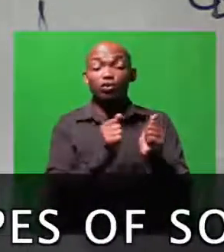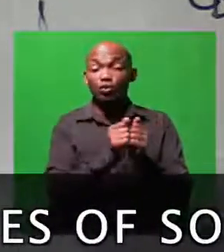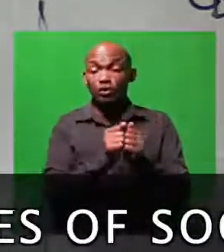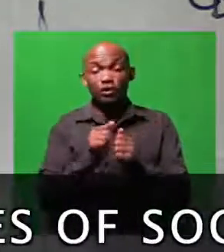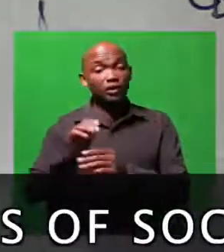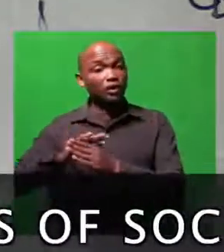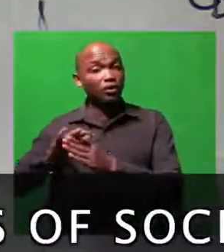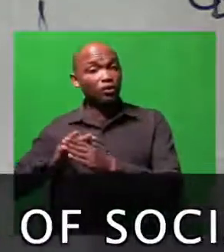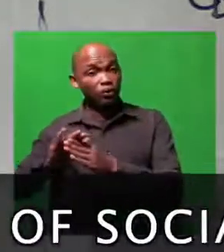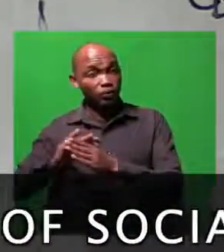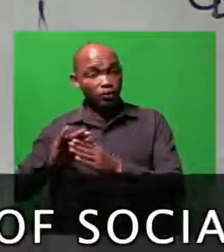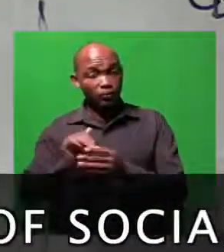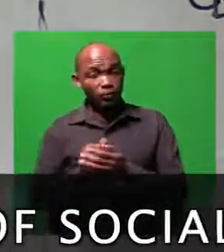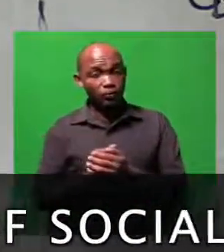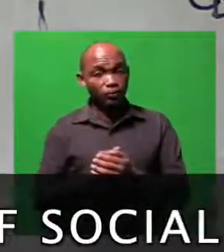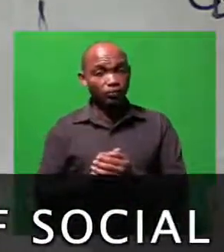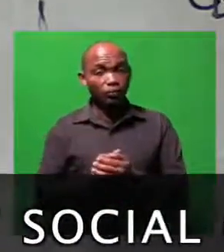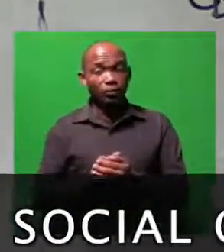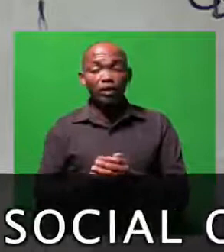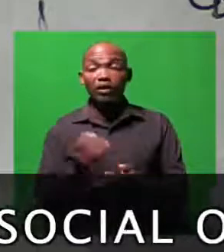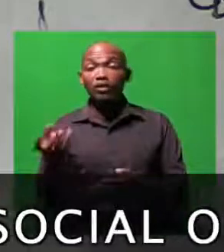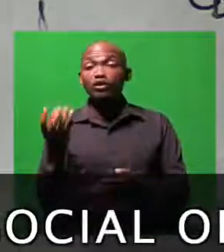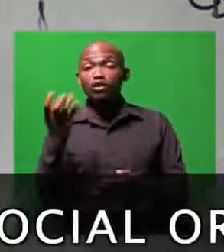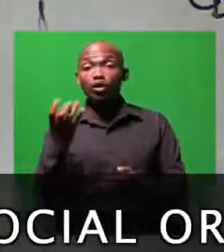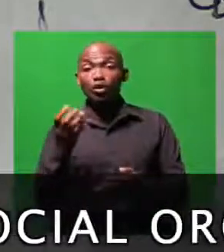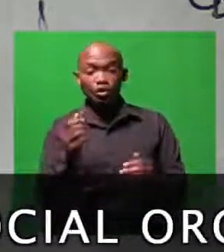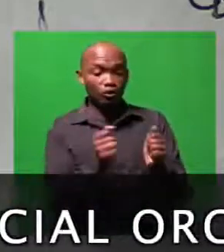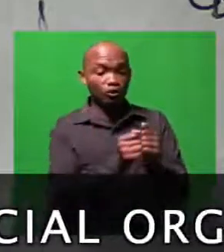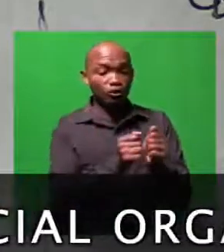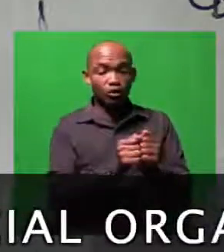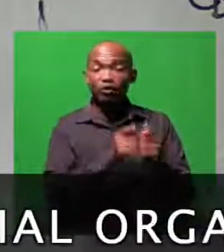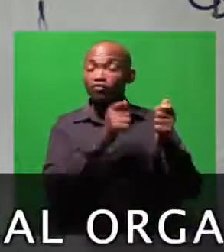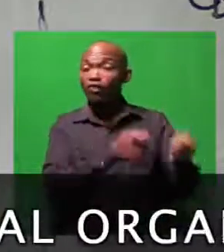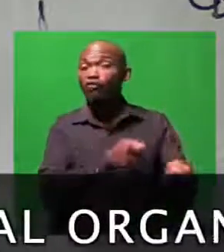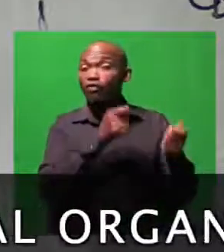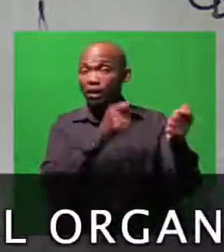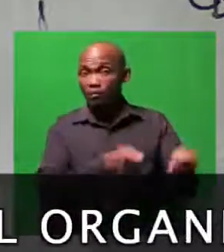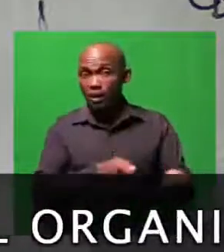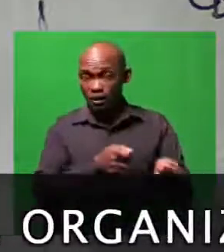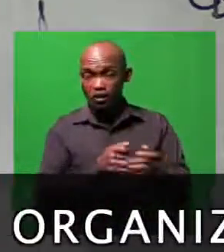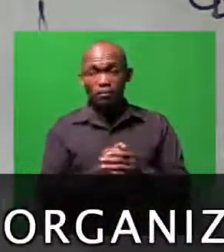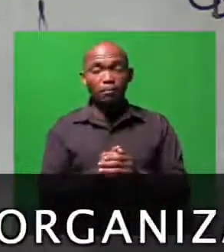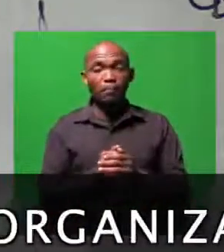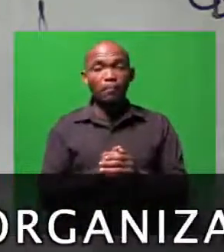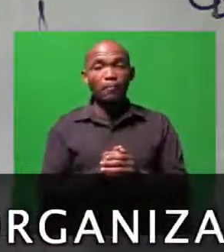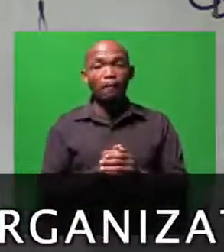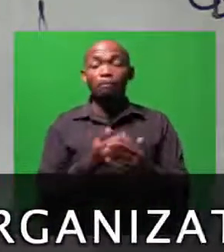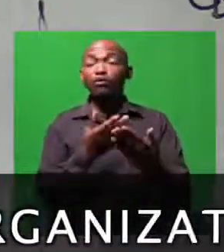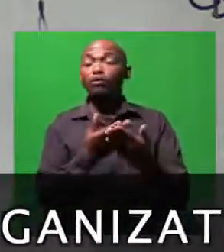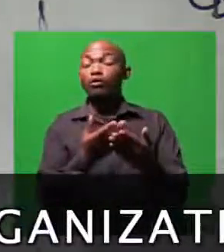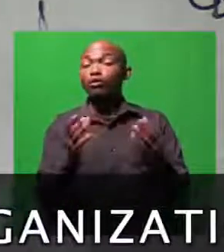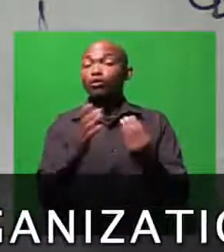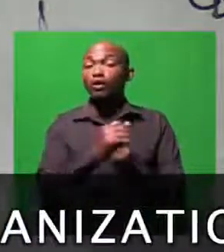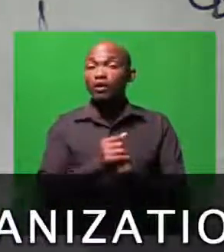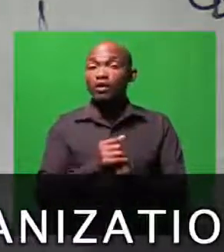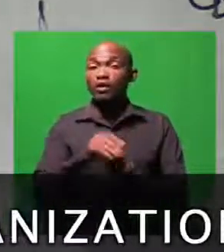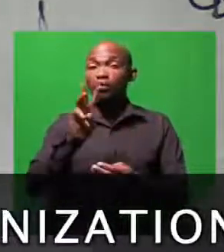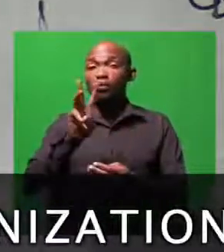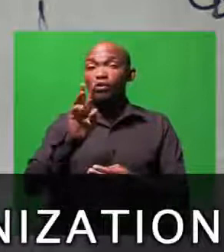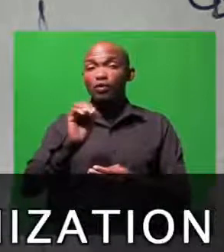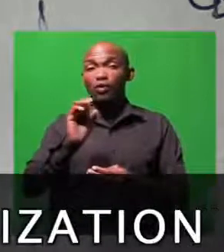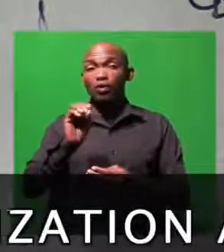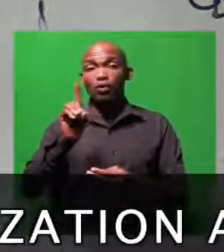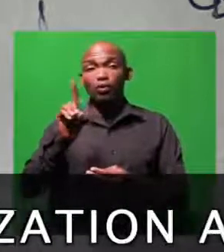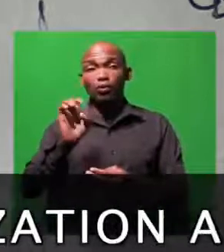their production because of the tools they used. They used stone tools and wooden